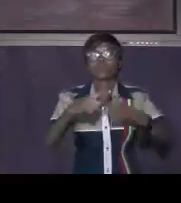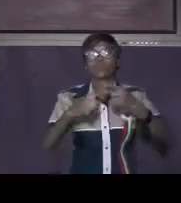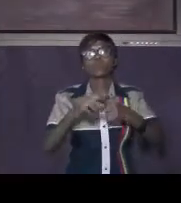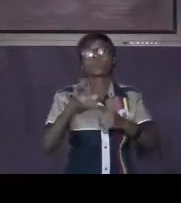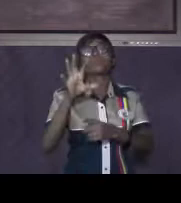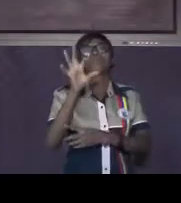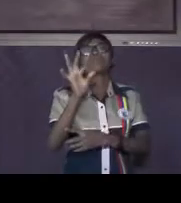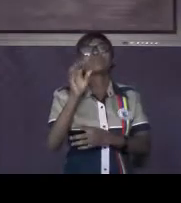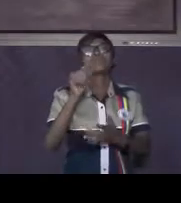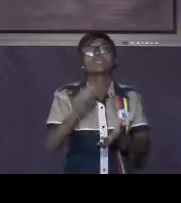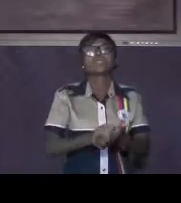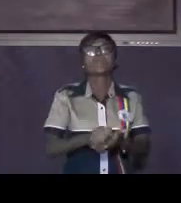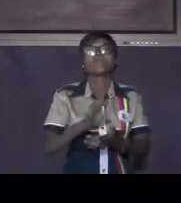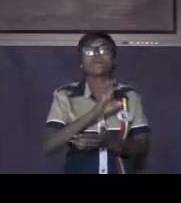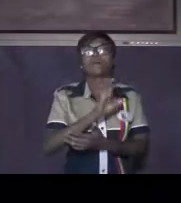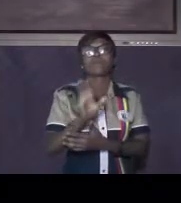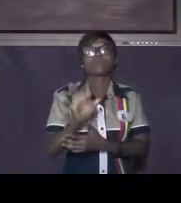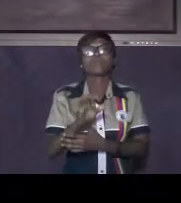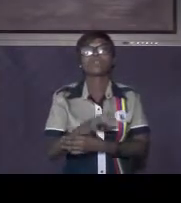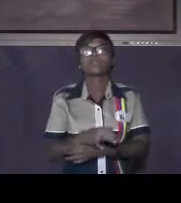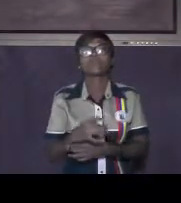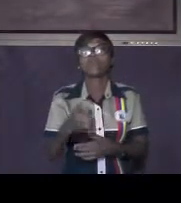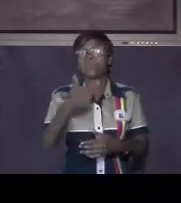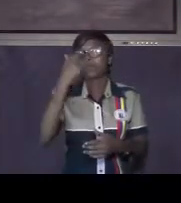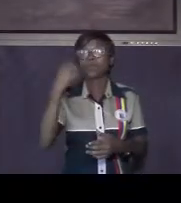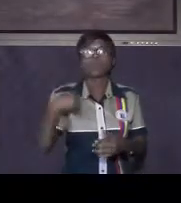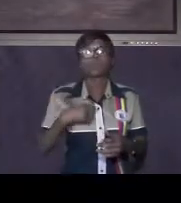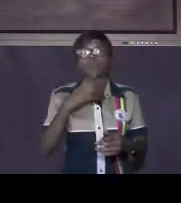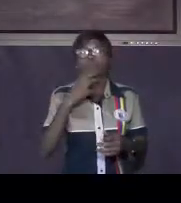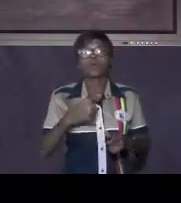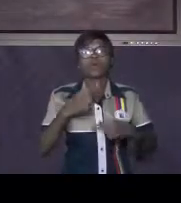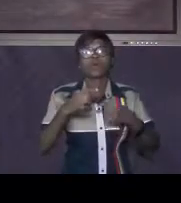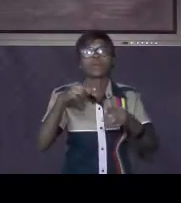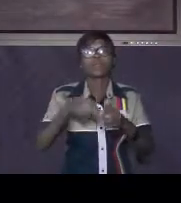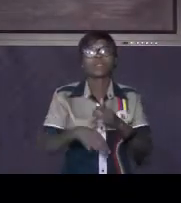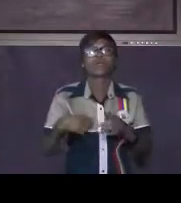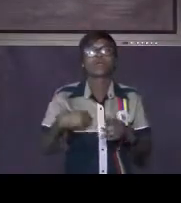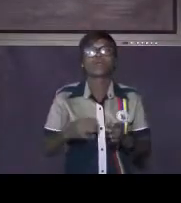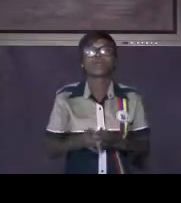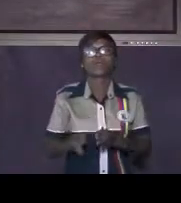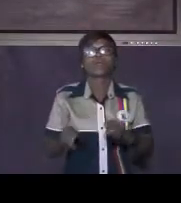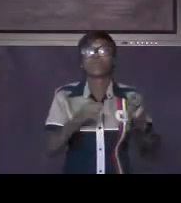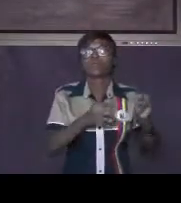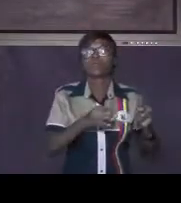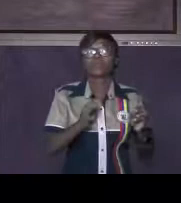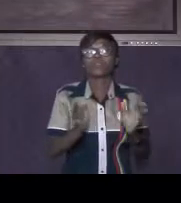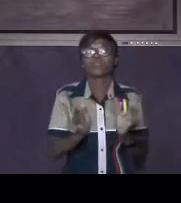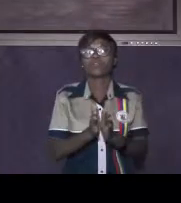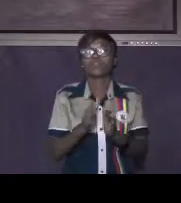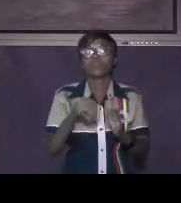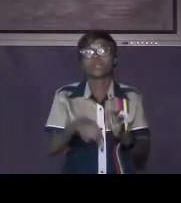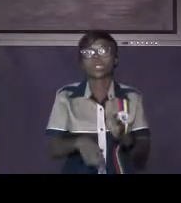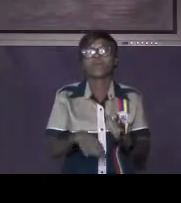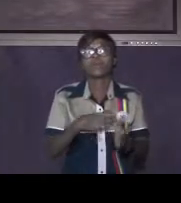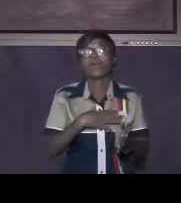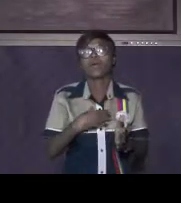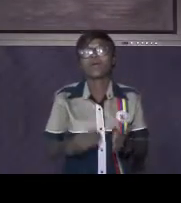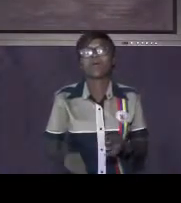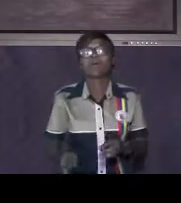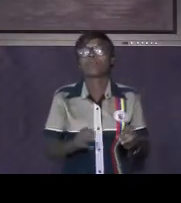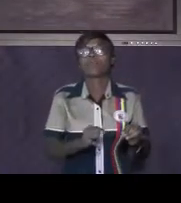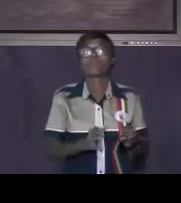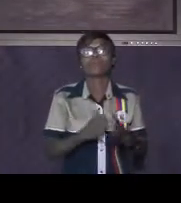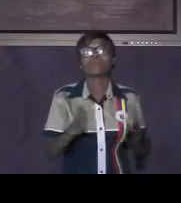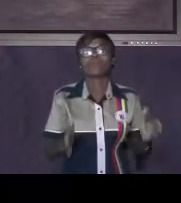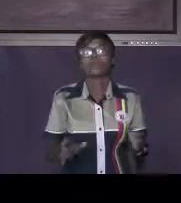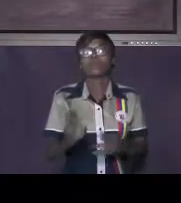to 9,500. And because we're coming down, we'll put the smaller number on top and put 10,000